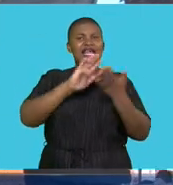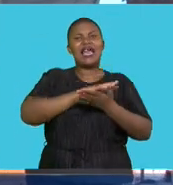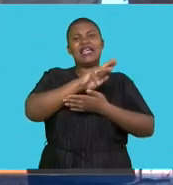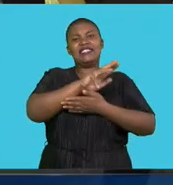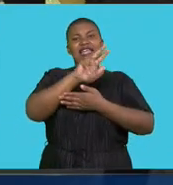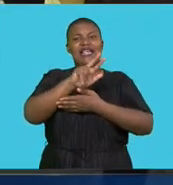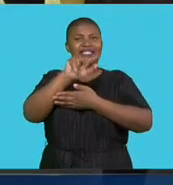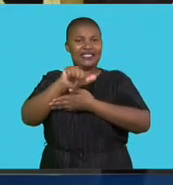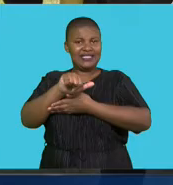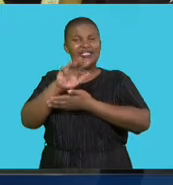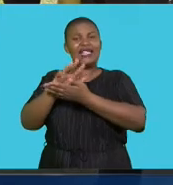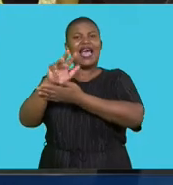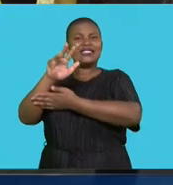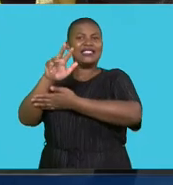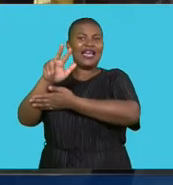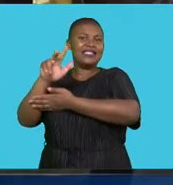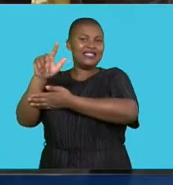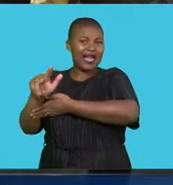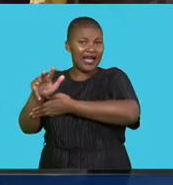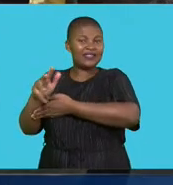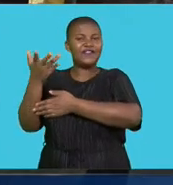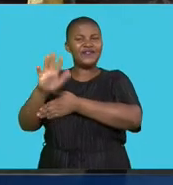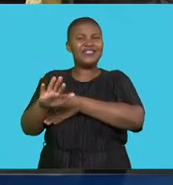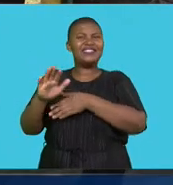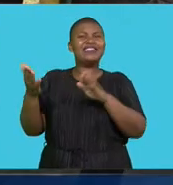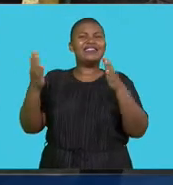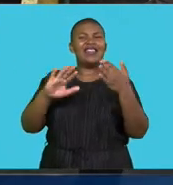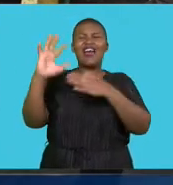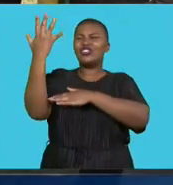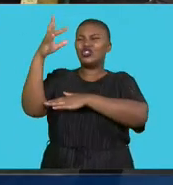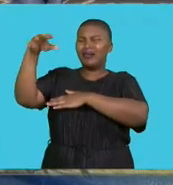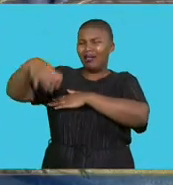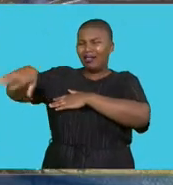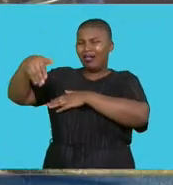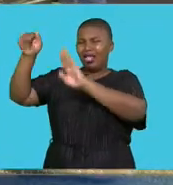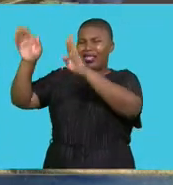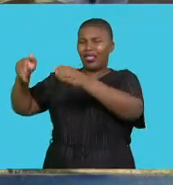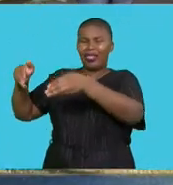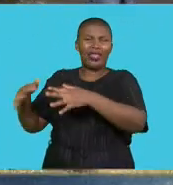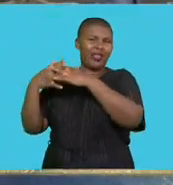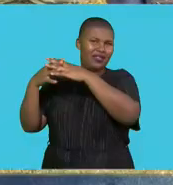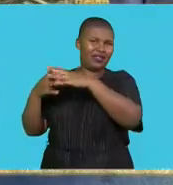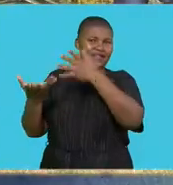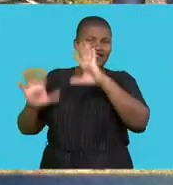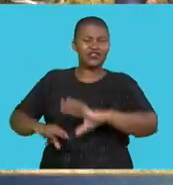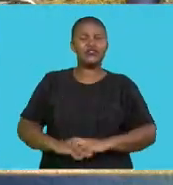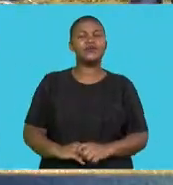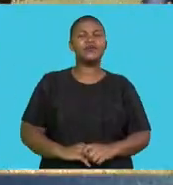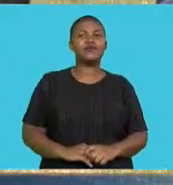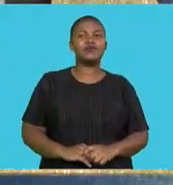u-1986 kuya ke ku-1989 bagqitshwe emahlathini ahlukene lapho ke babebulawele khona.